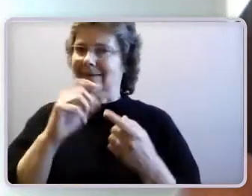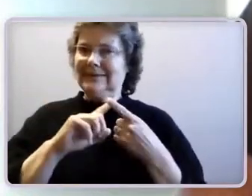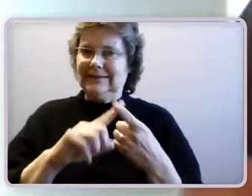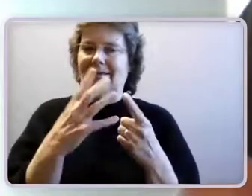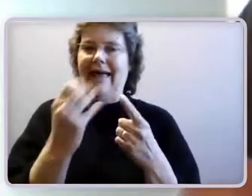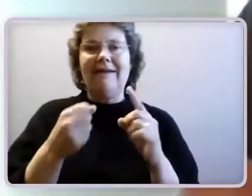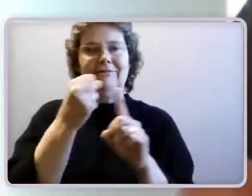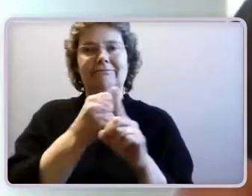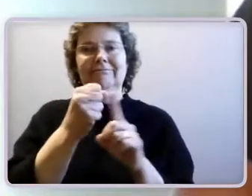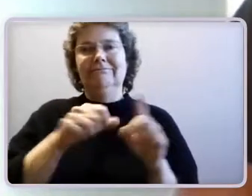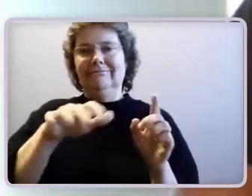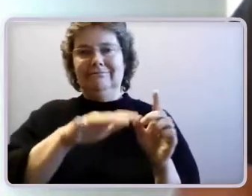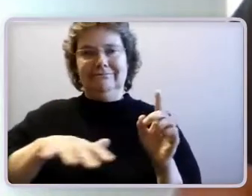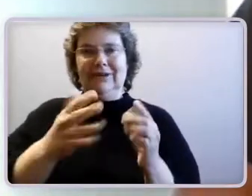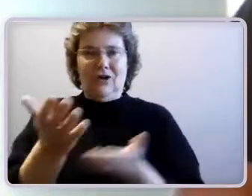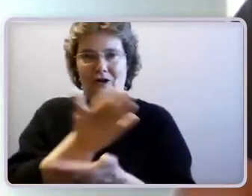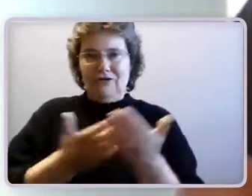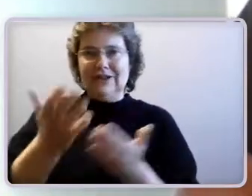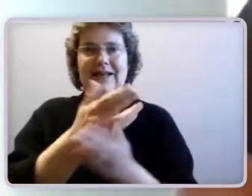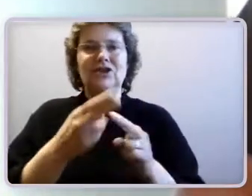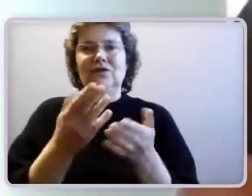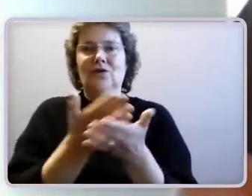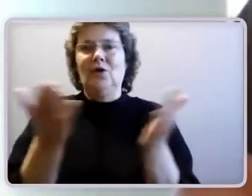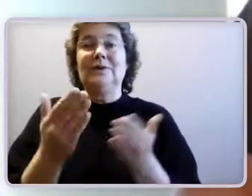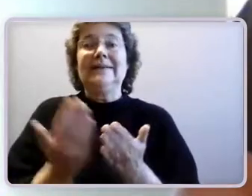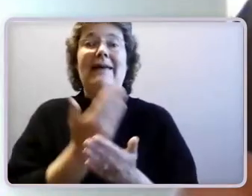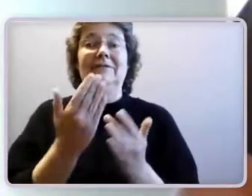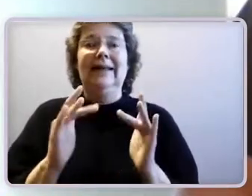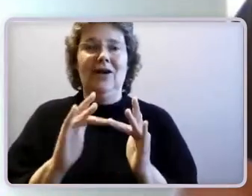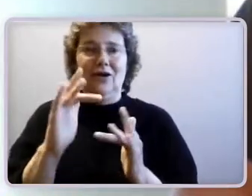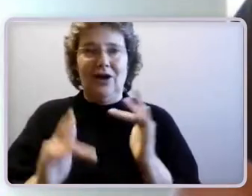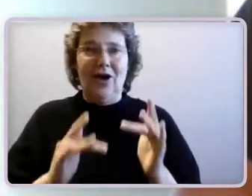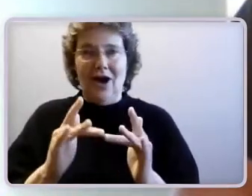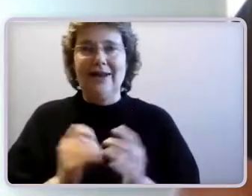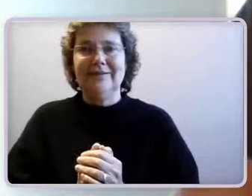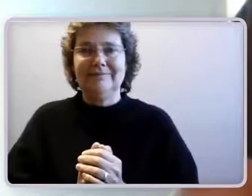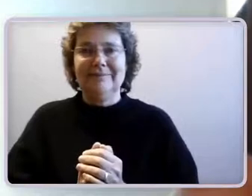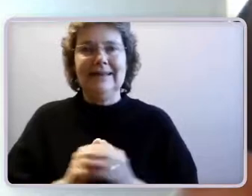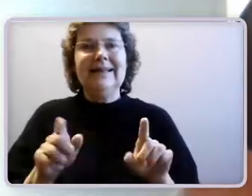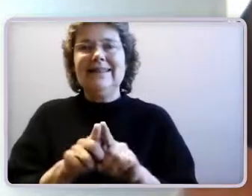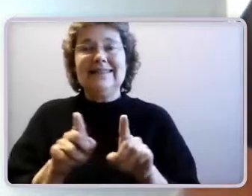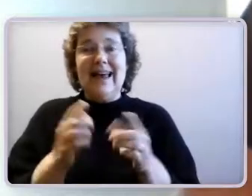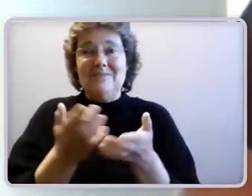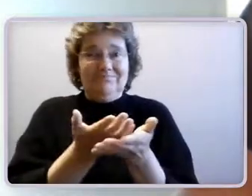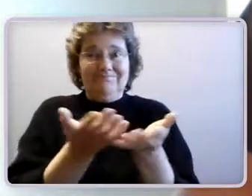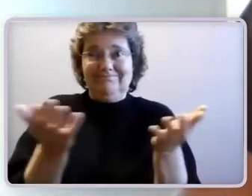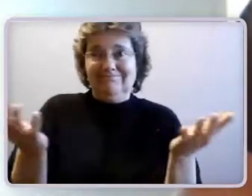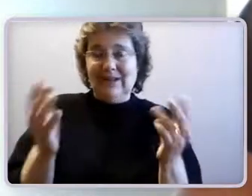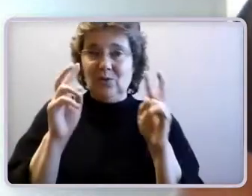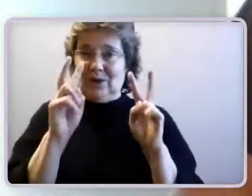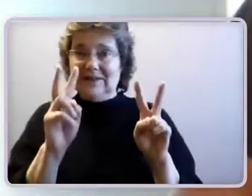online. Like many of you, we are still seeing some unexpected benefits in this type of program